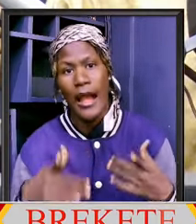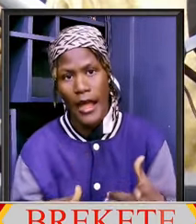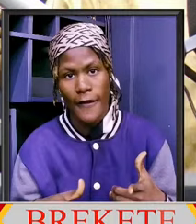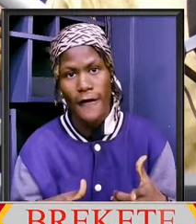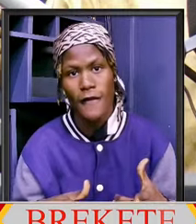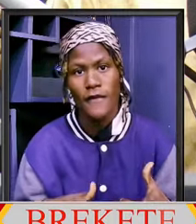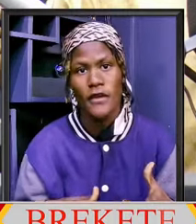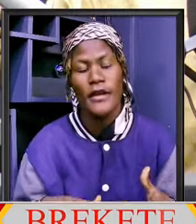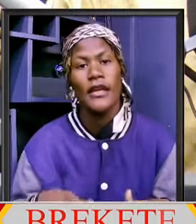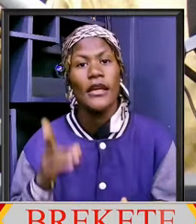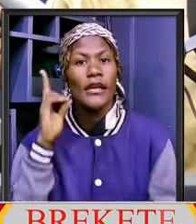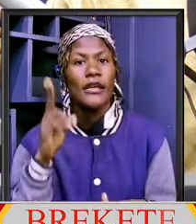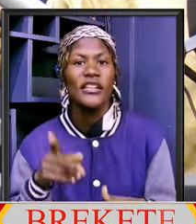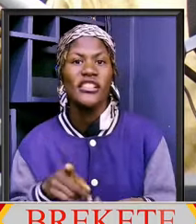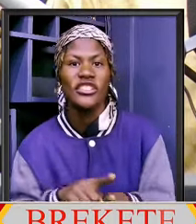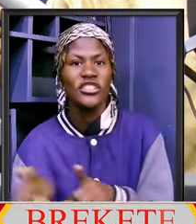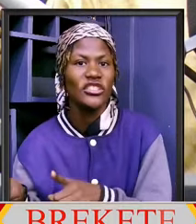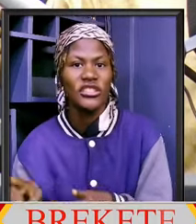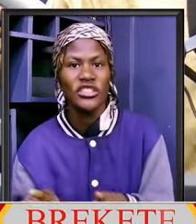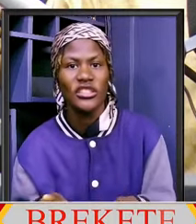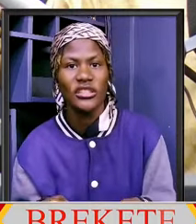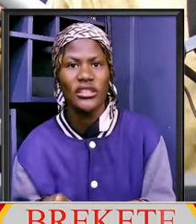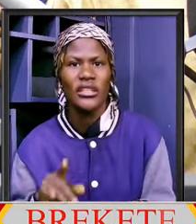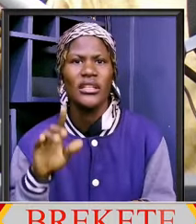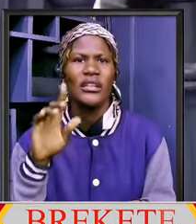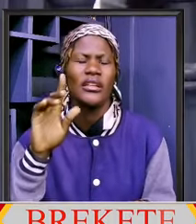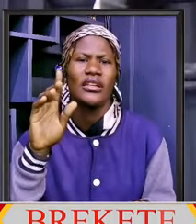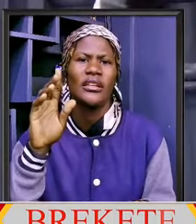made a discharge on